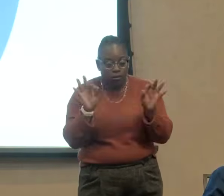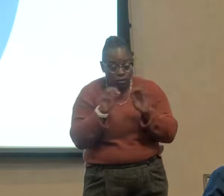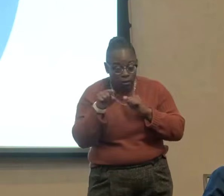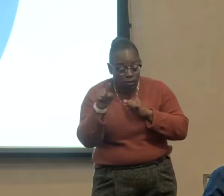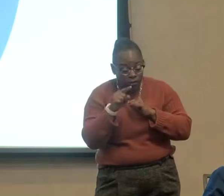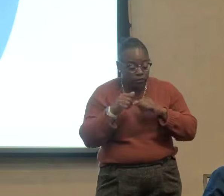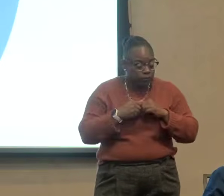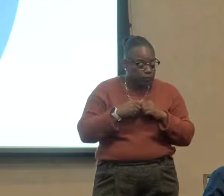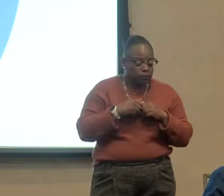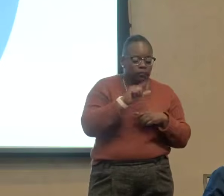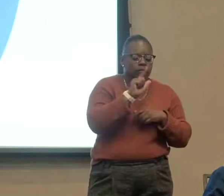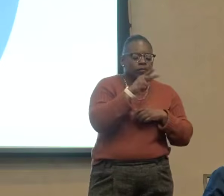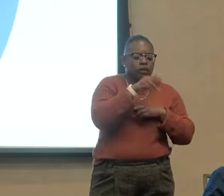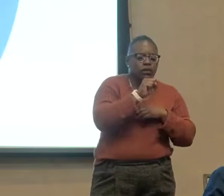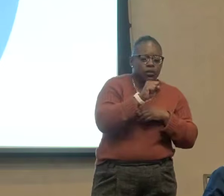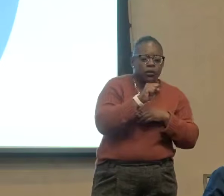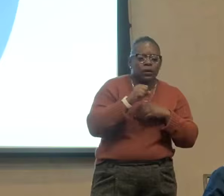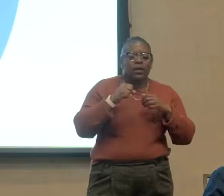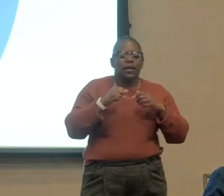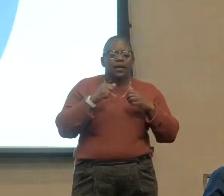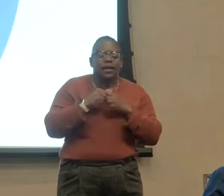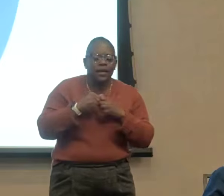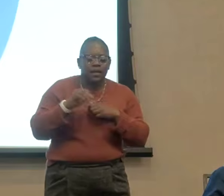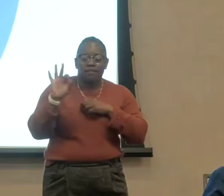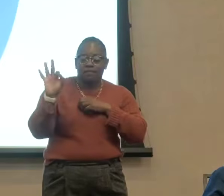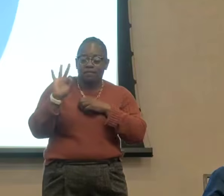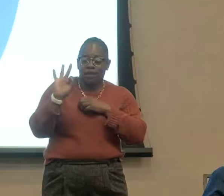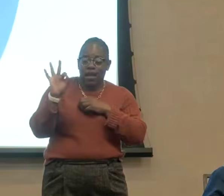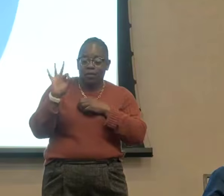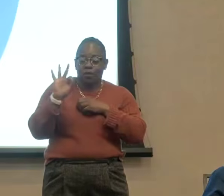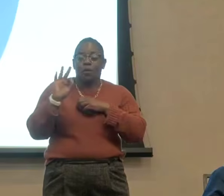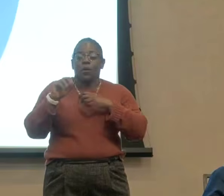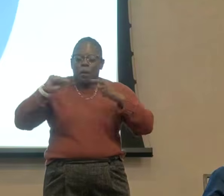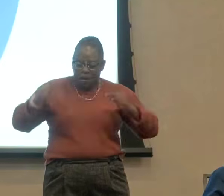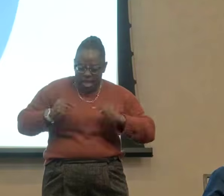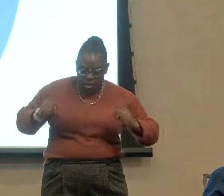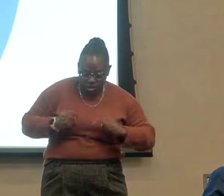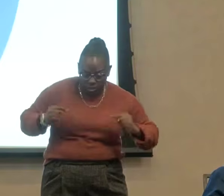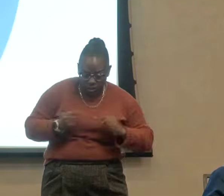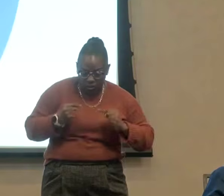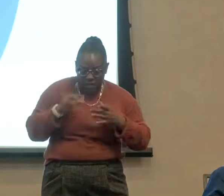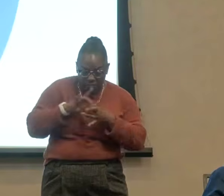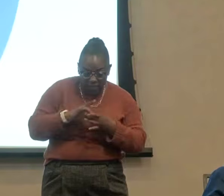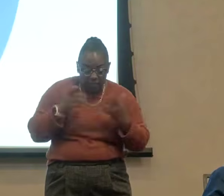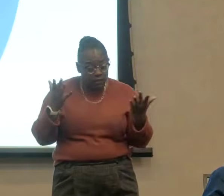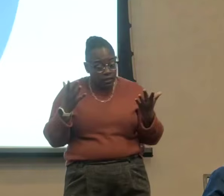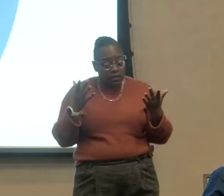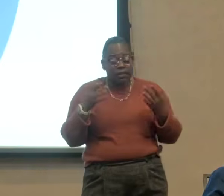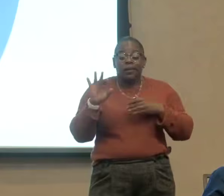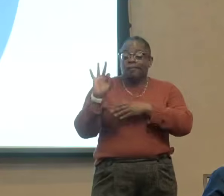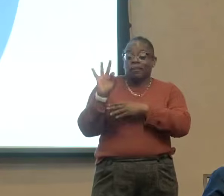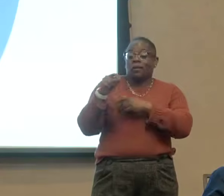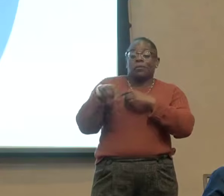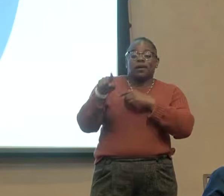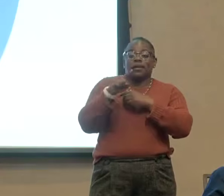link between lupus and fibromyalgia? Does everybody with lupus have fibromyalgia? Well, fibromyalgia is not